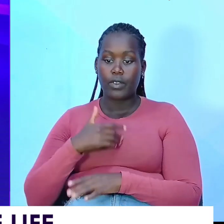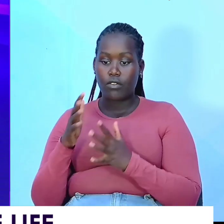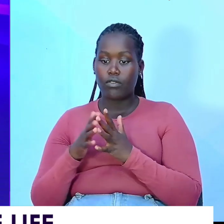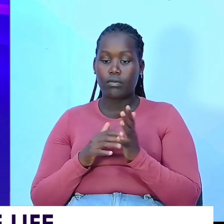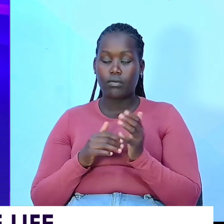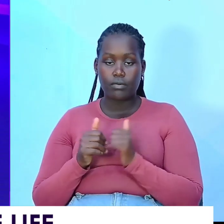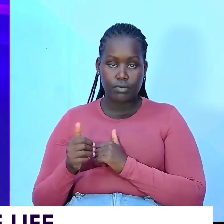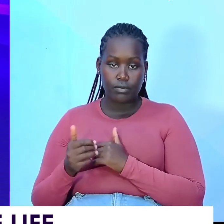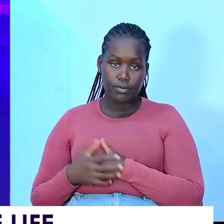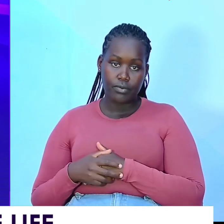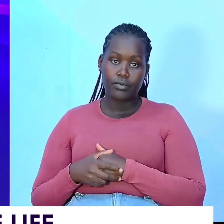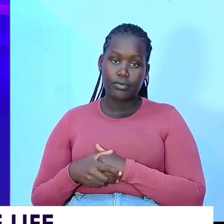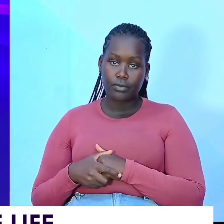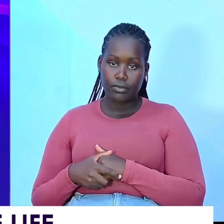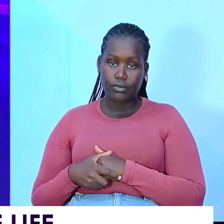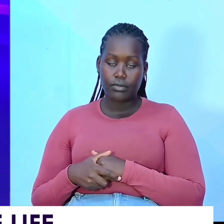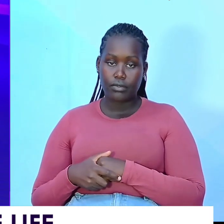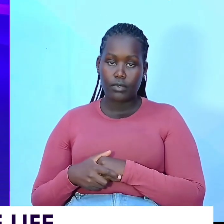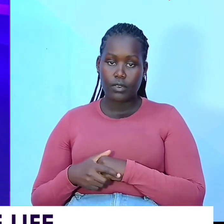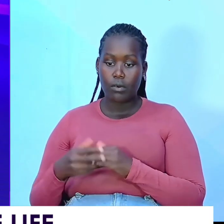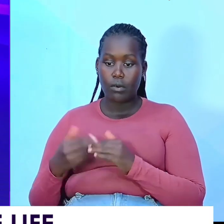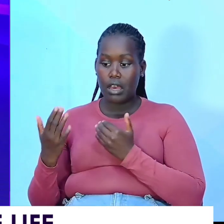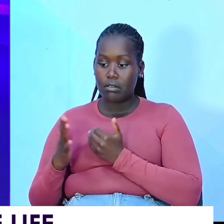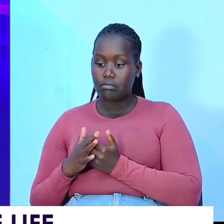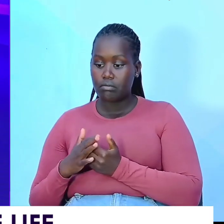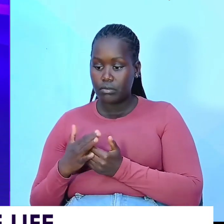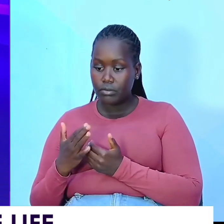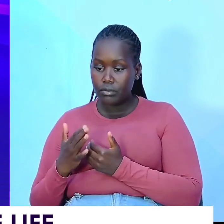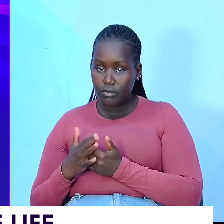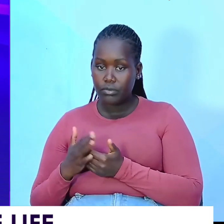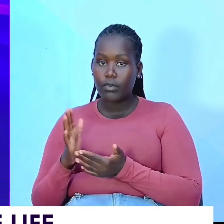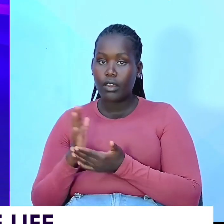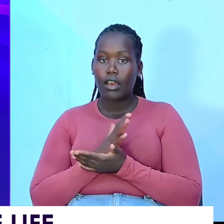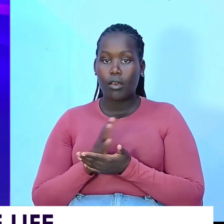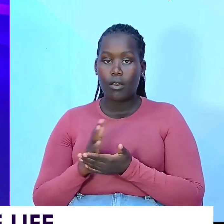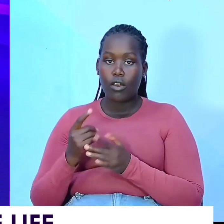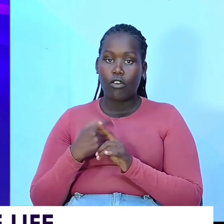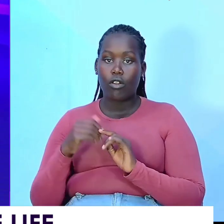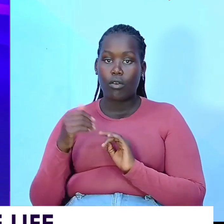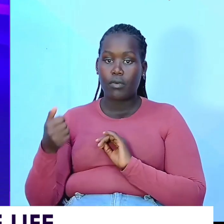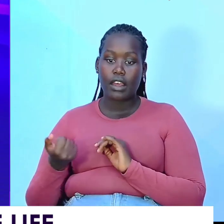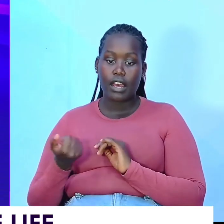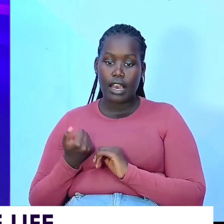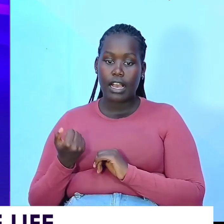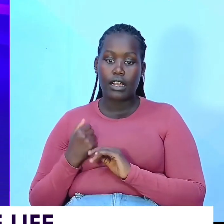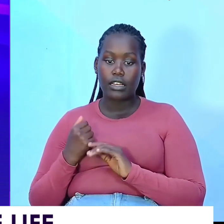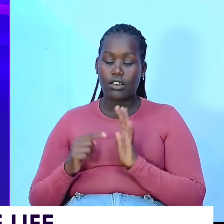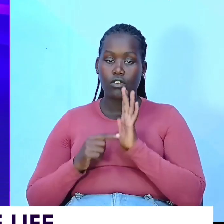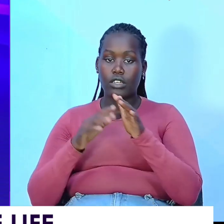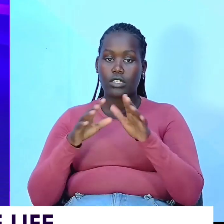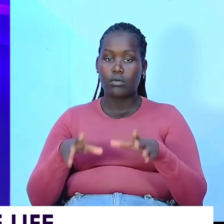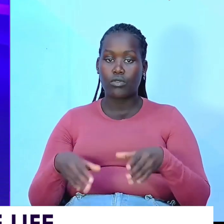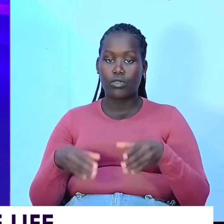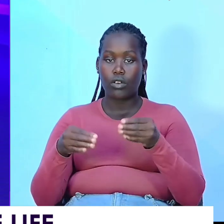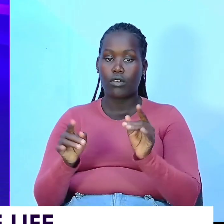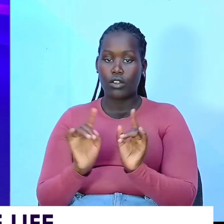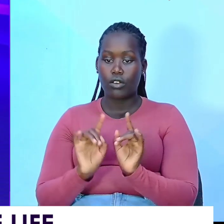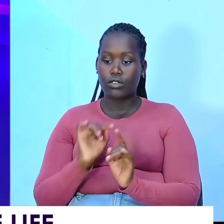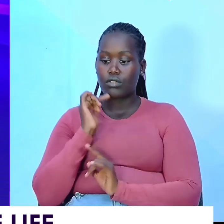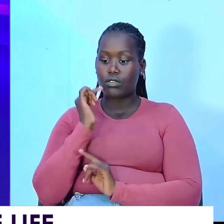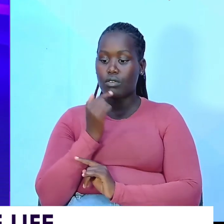foot by taking certain paths. Like for the girls, the example you gave, and even for those that are